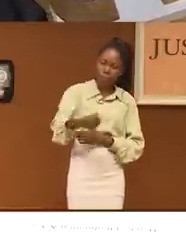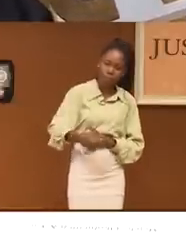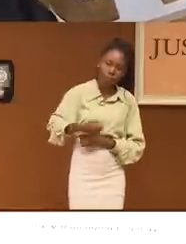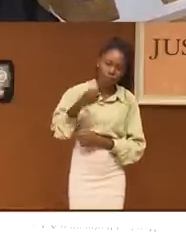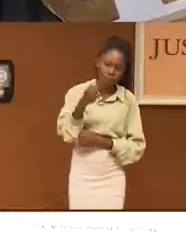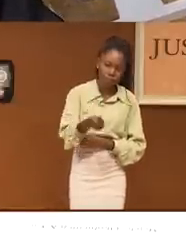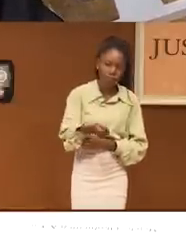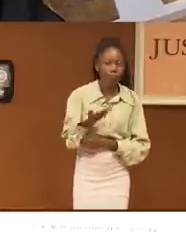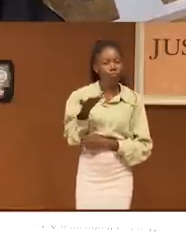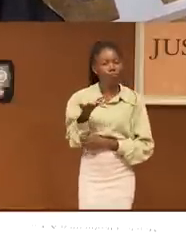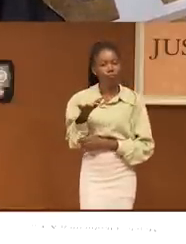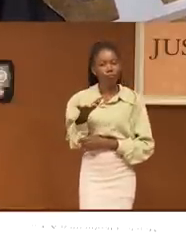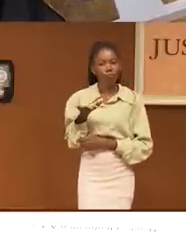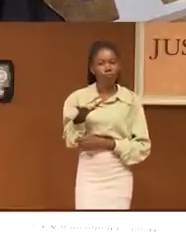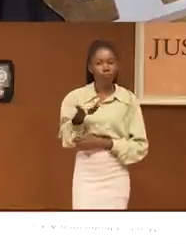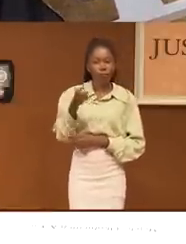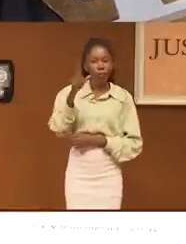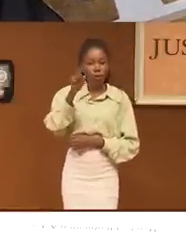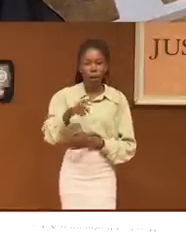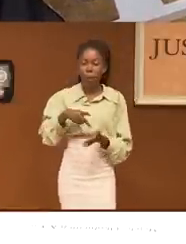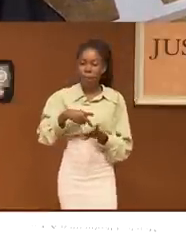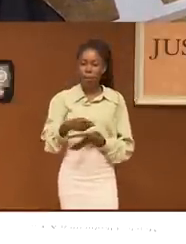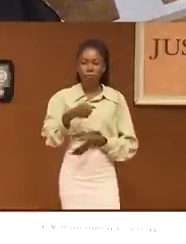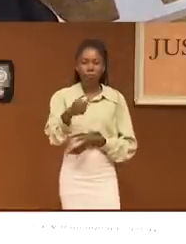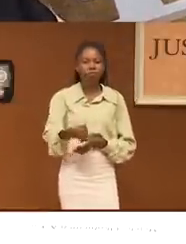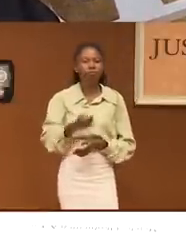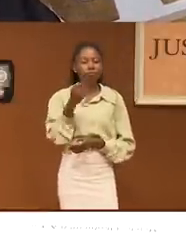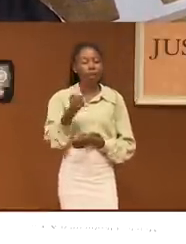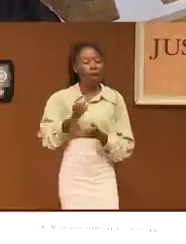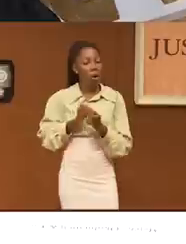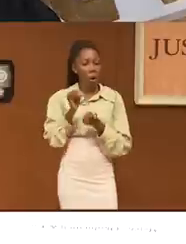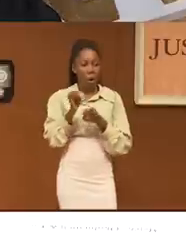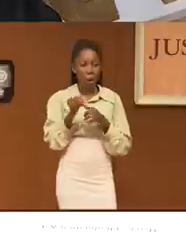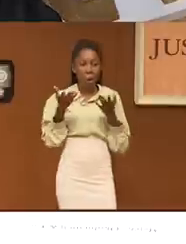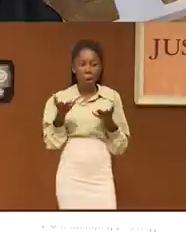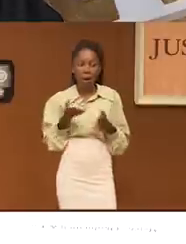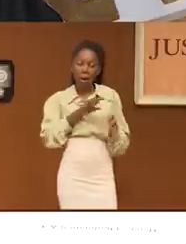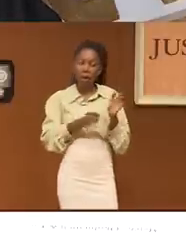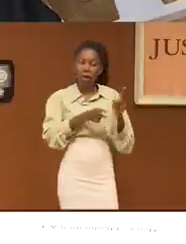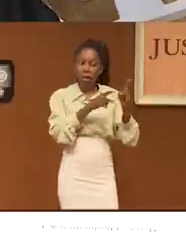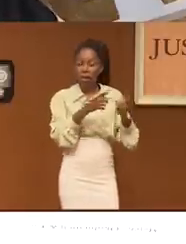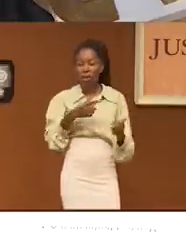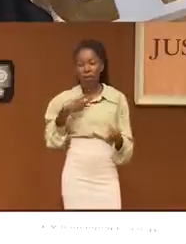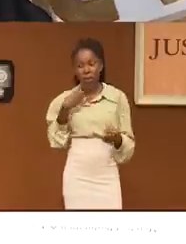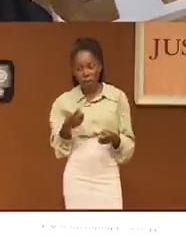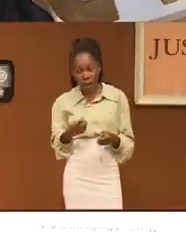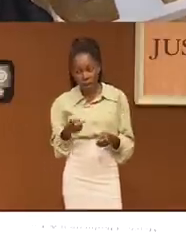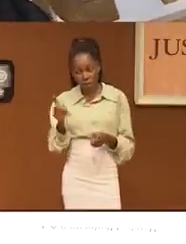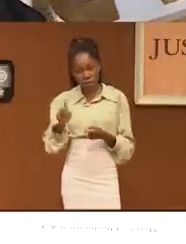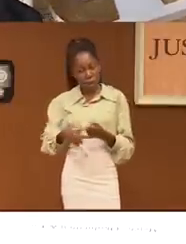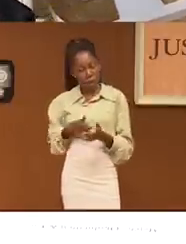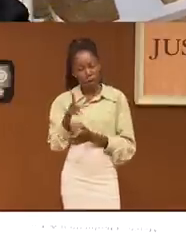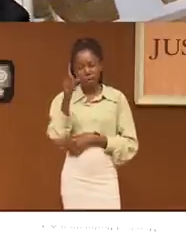help I'm trying to do for you now. Otherwise, once the judgment is pay rent, that's the